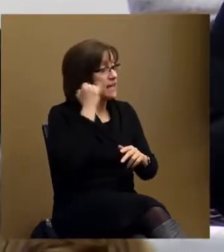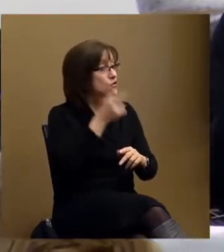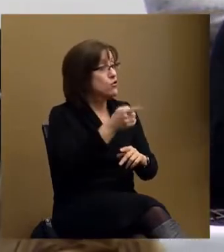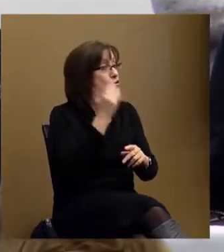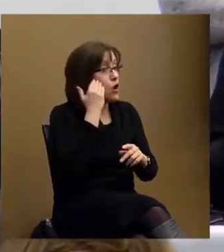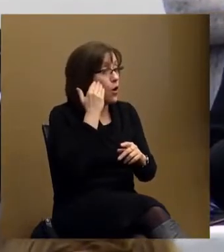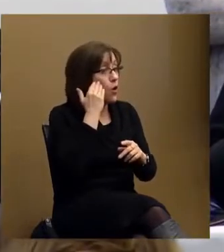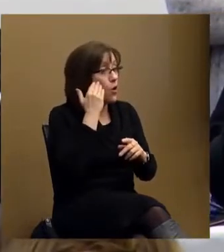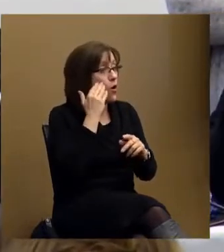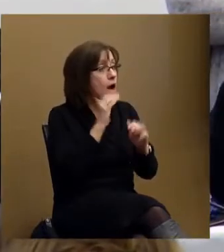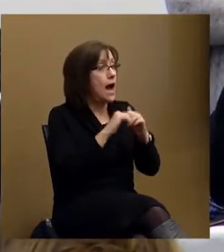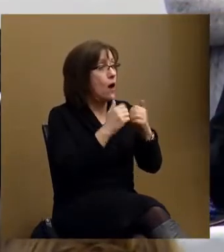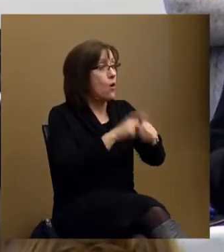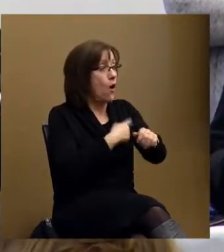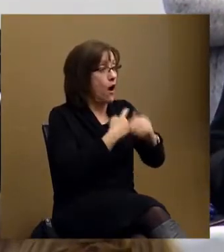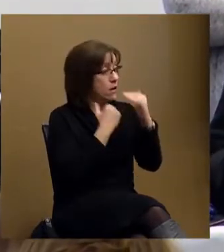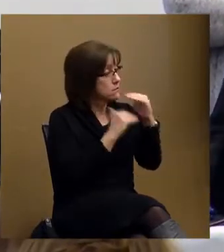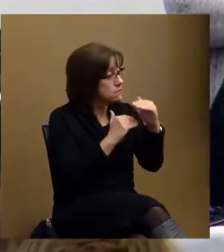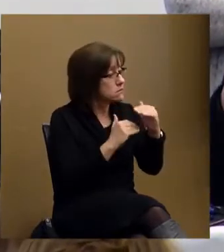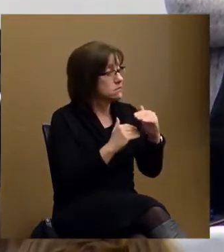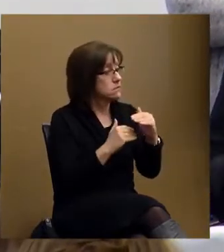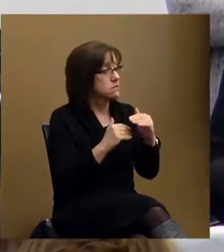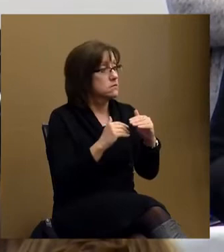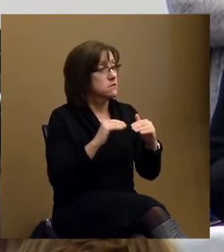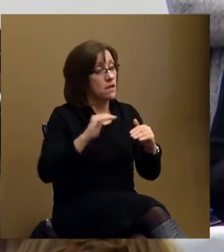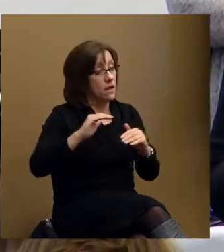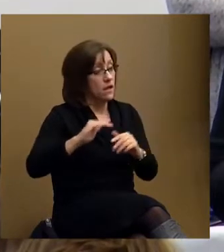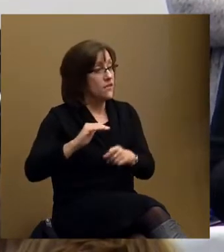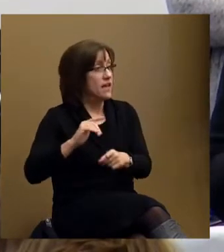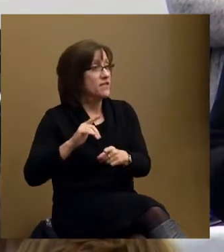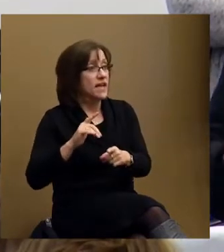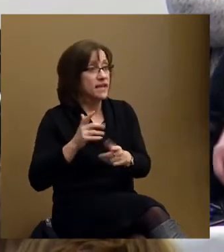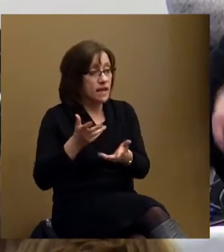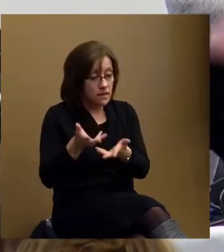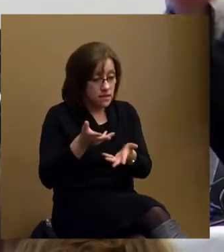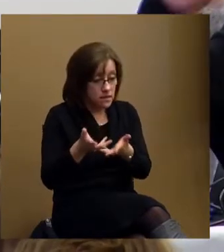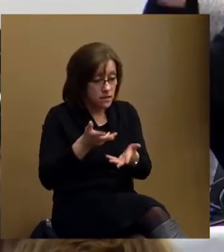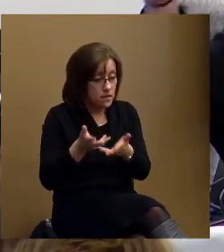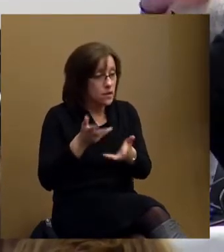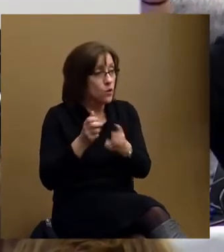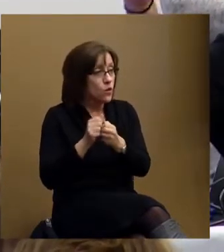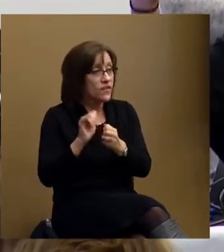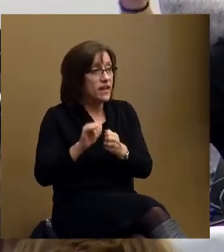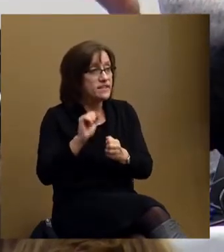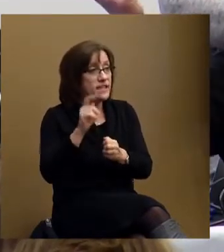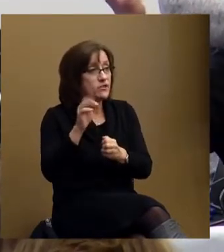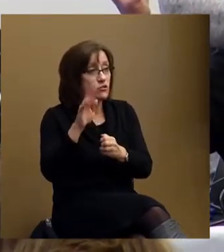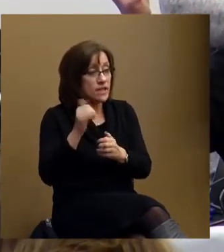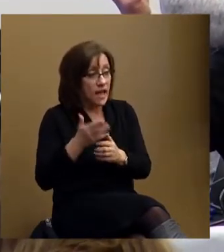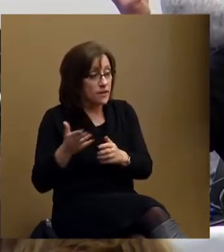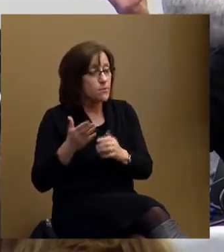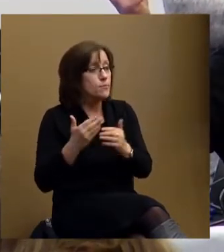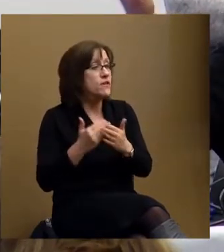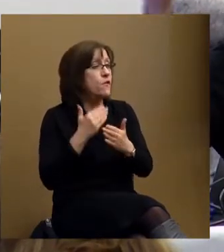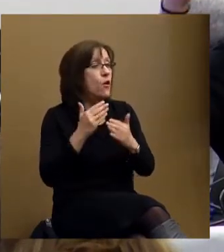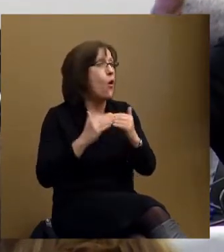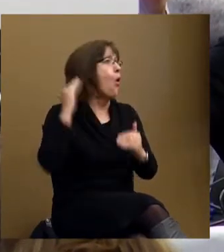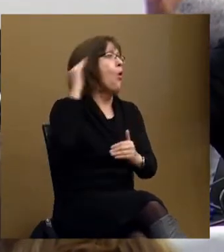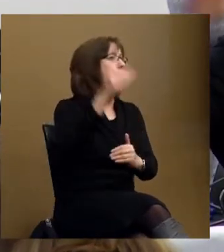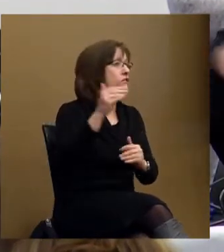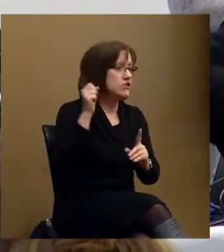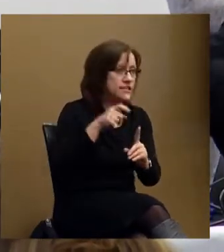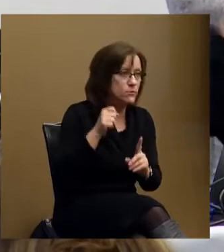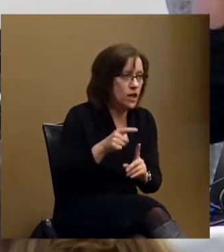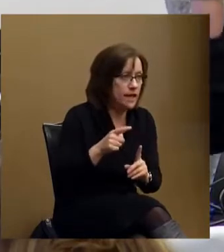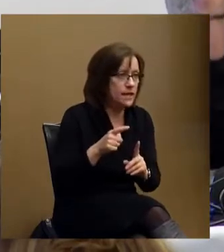kind of the length of time that the child can engage with the sensory item before they get possibly overstimulated,